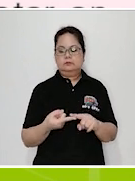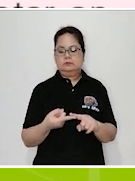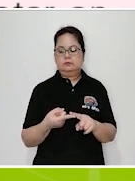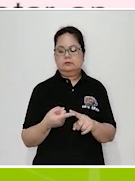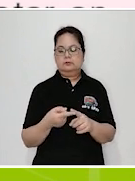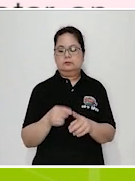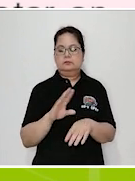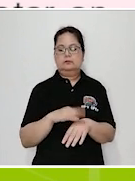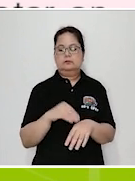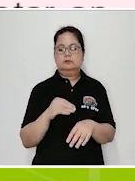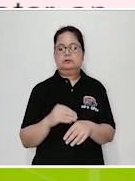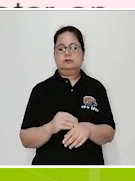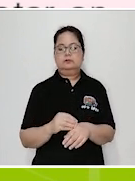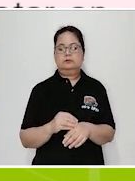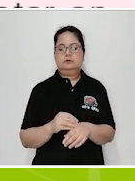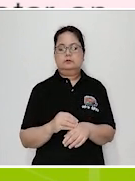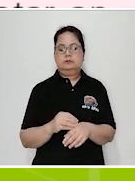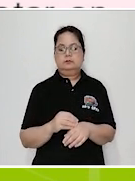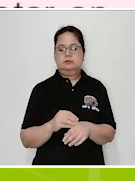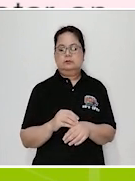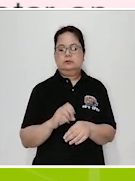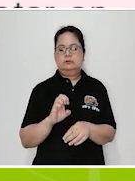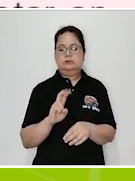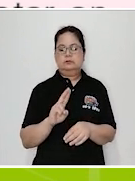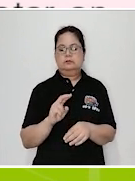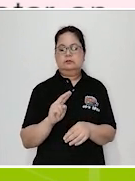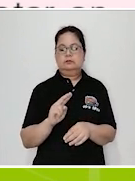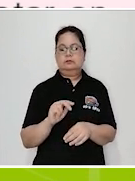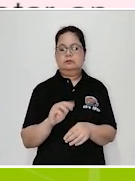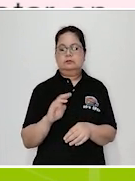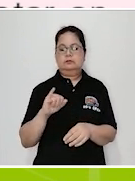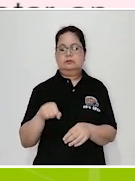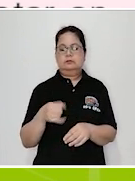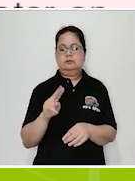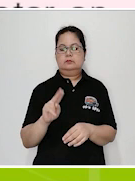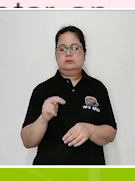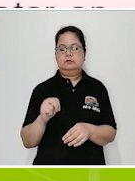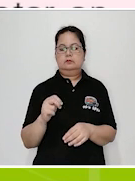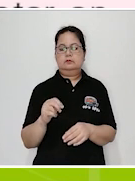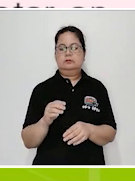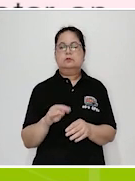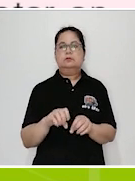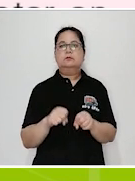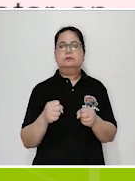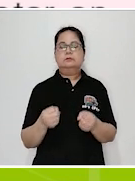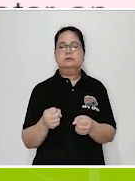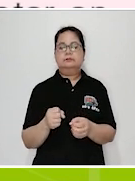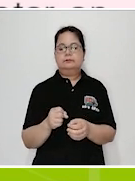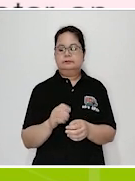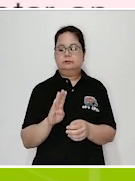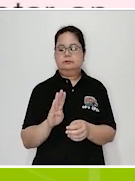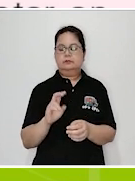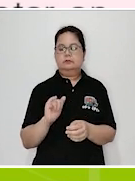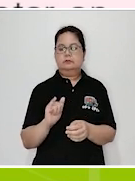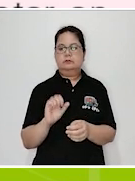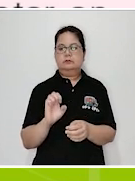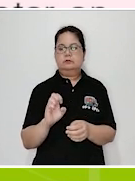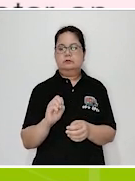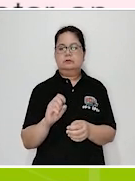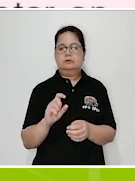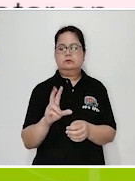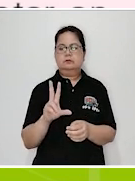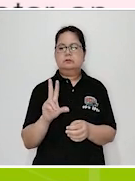Hwa called. Hyun Jung and Hyun A had broken up. Biol could not believe